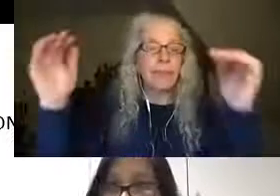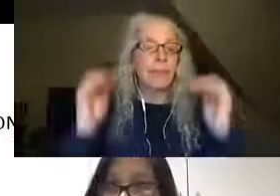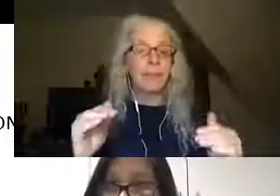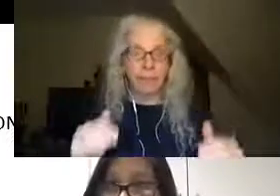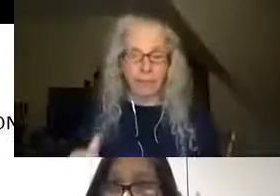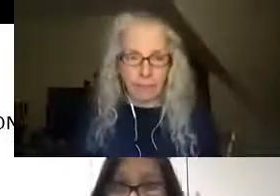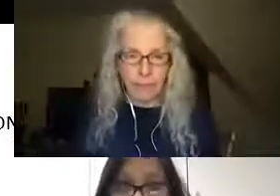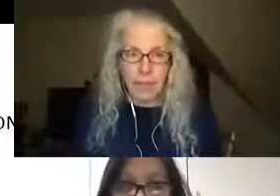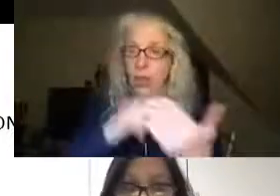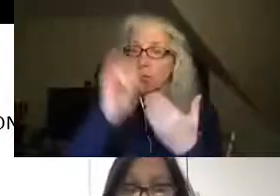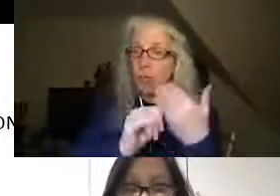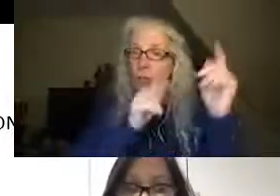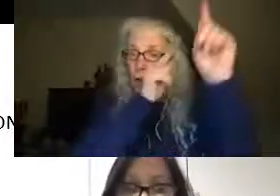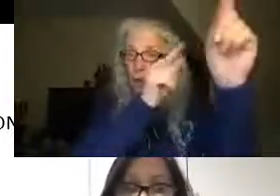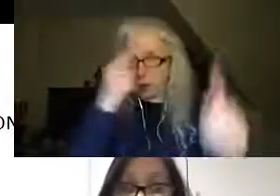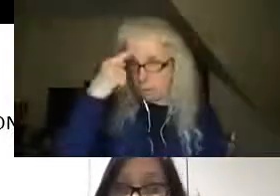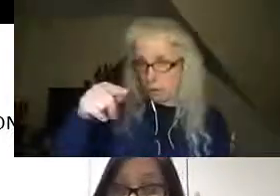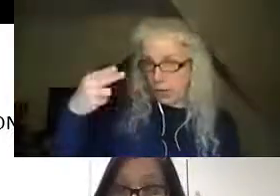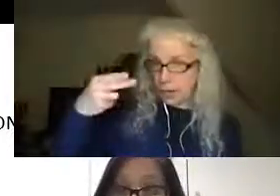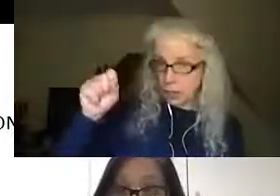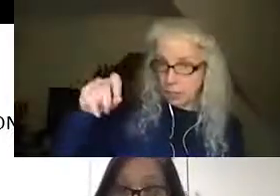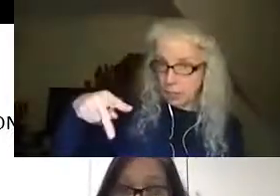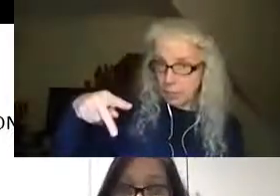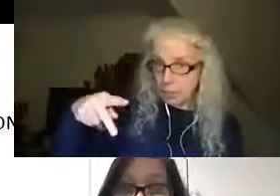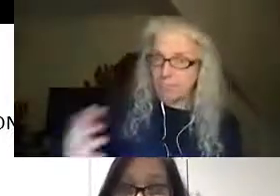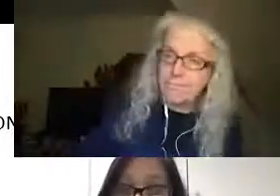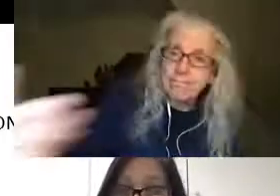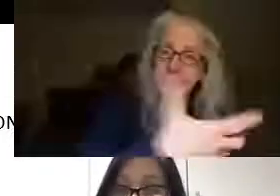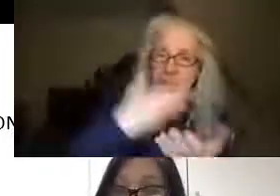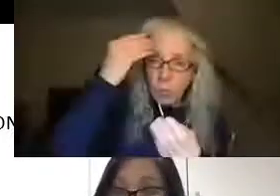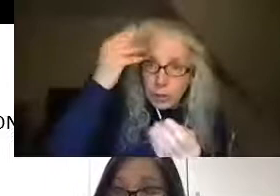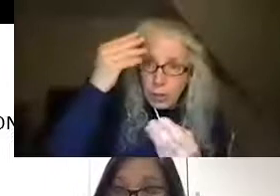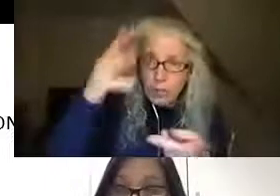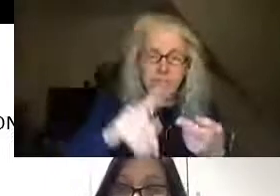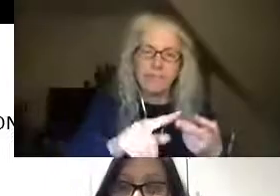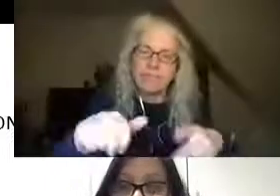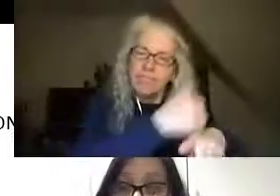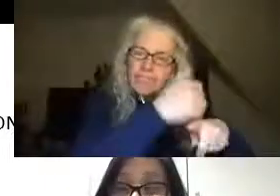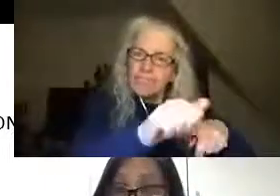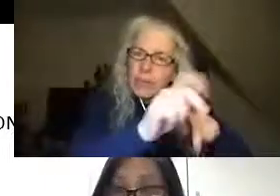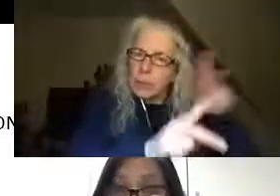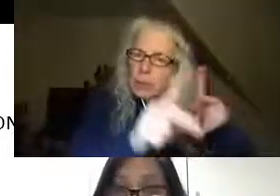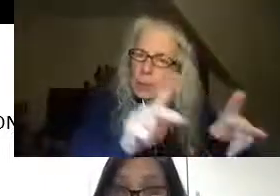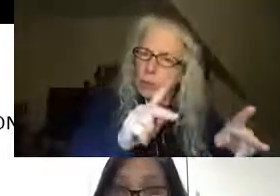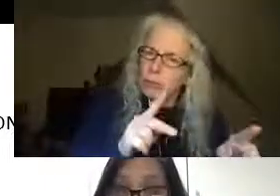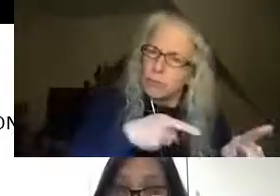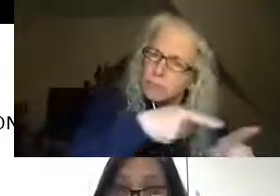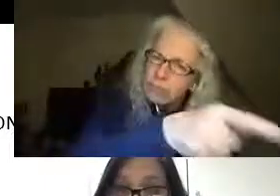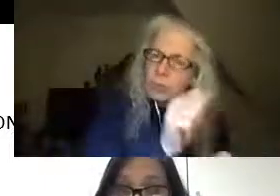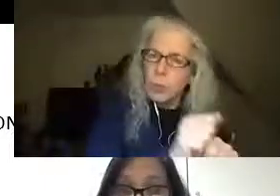main project goals for HSTP are data collection, workforce training, and workforce